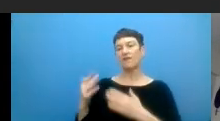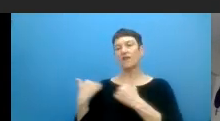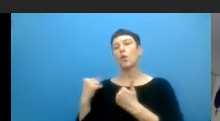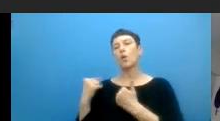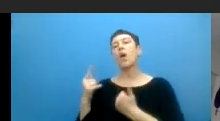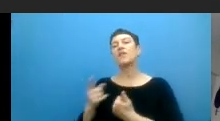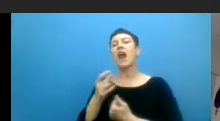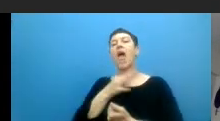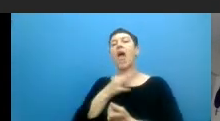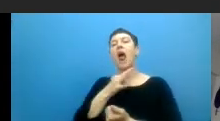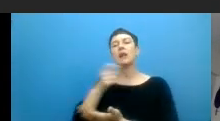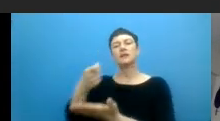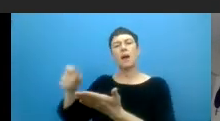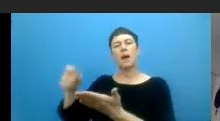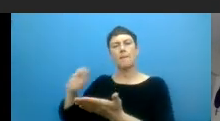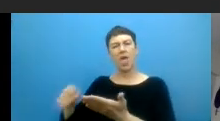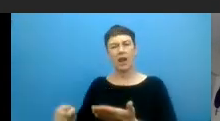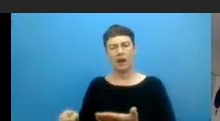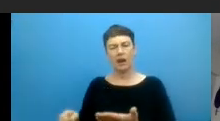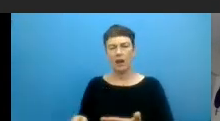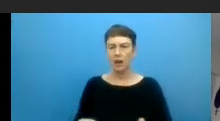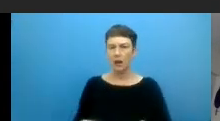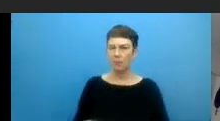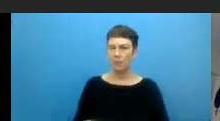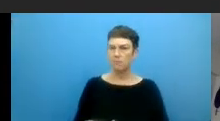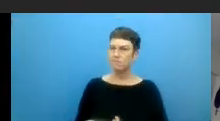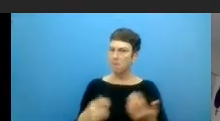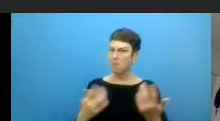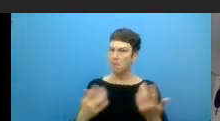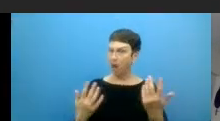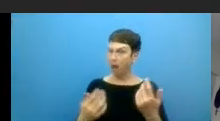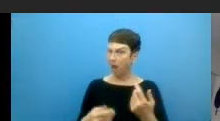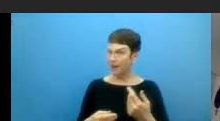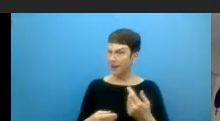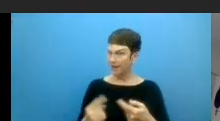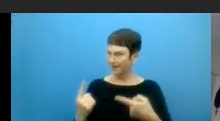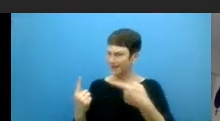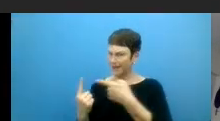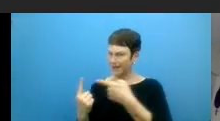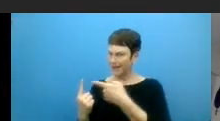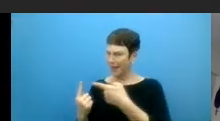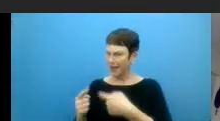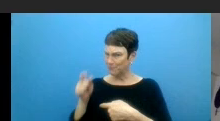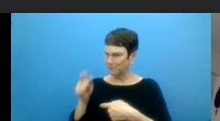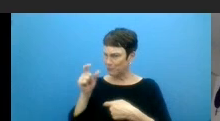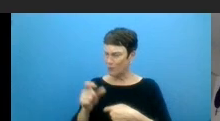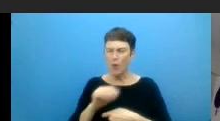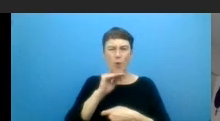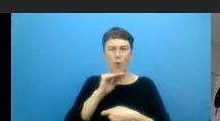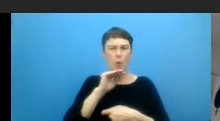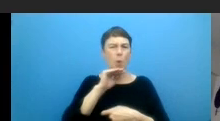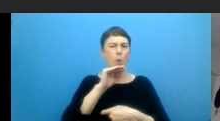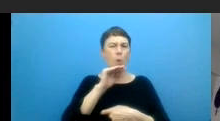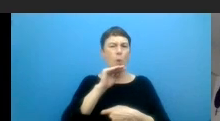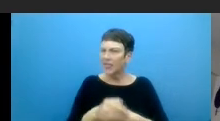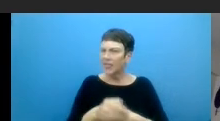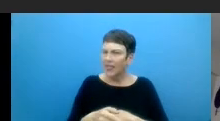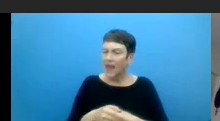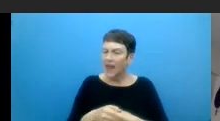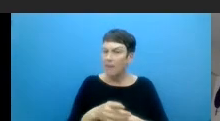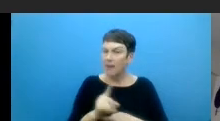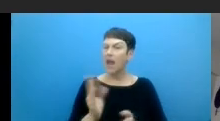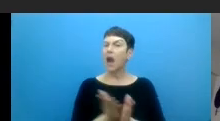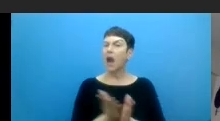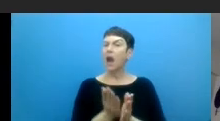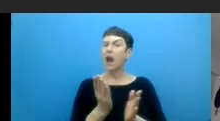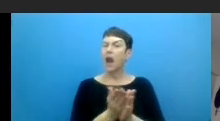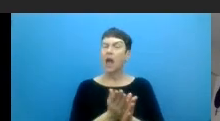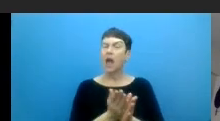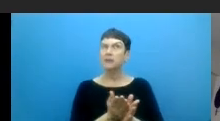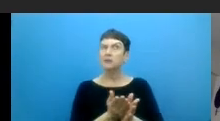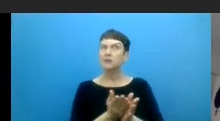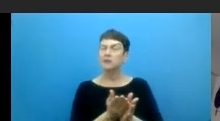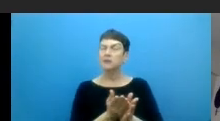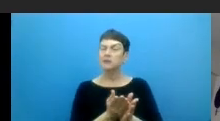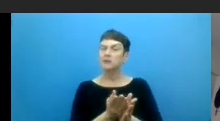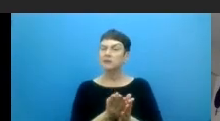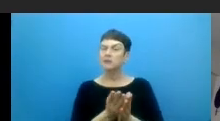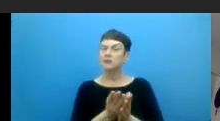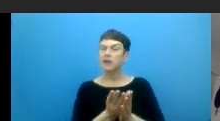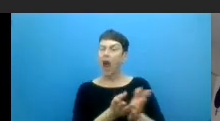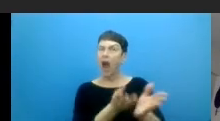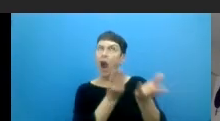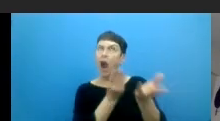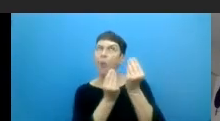that person did not sit in those classes, did not hear the emphases that the lecturer maybe